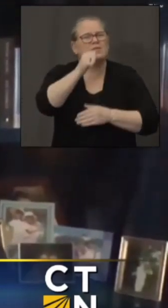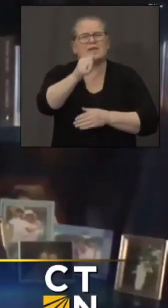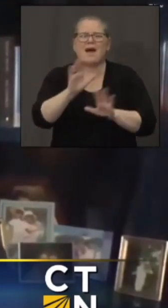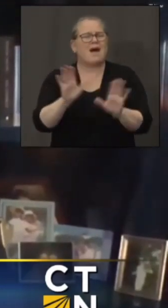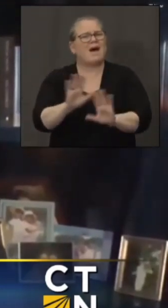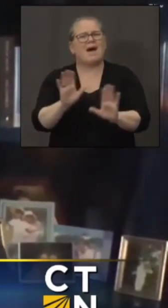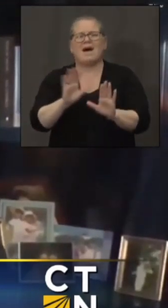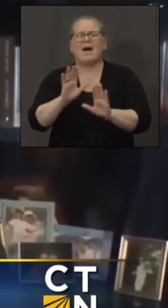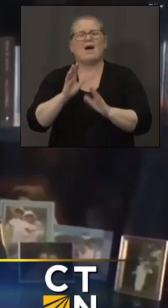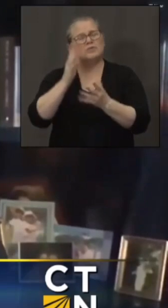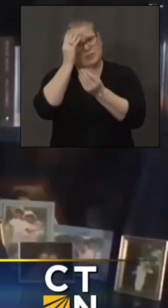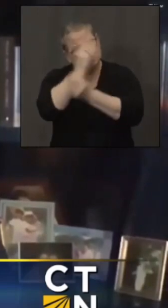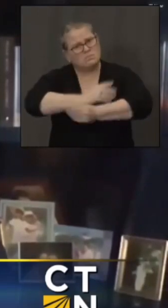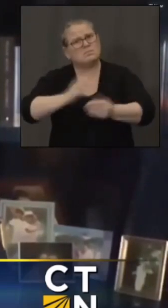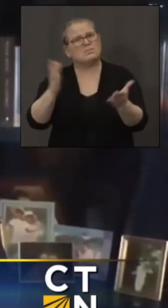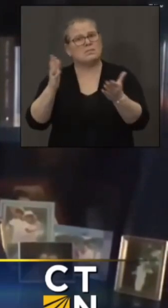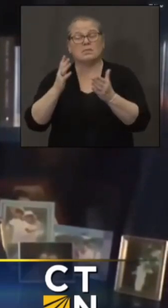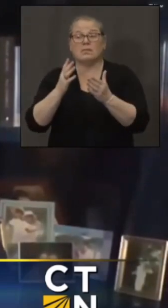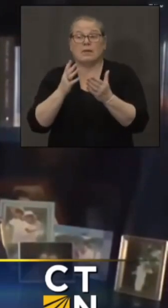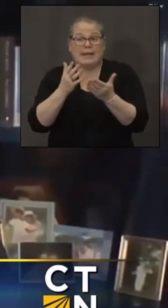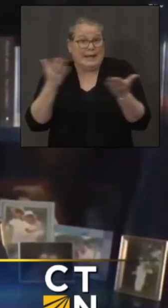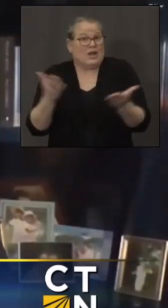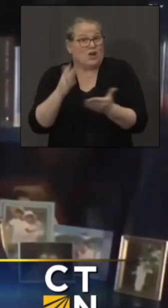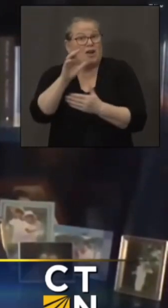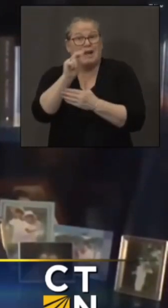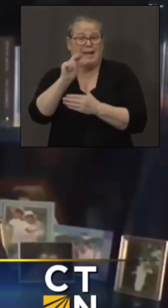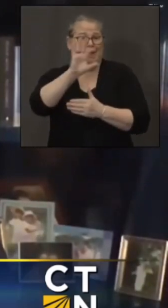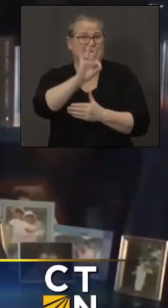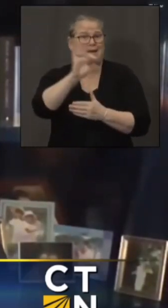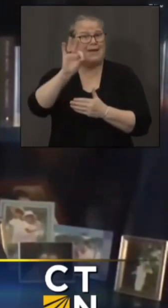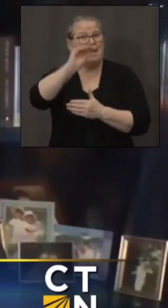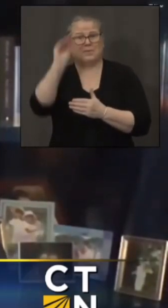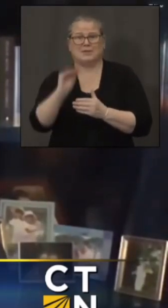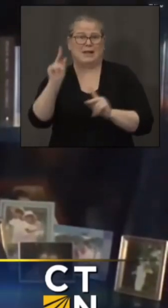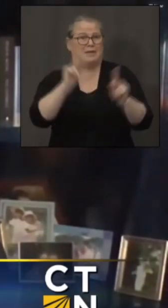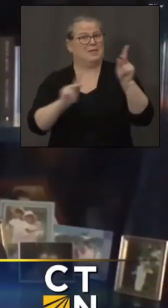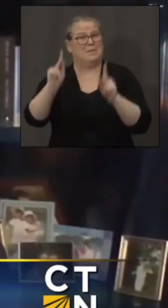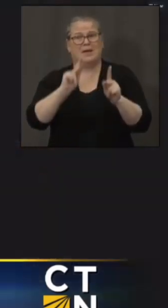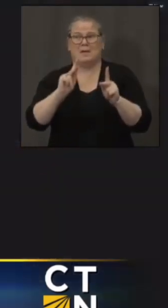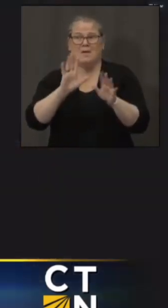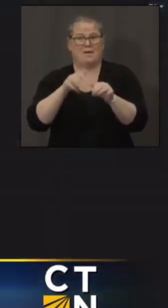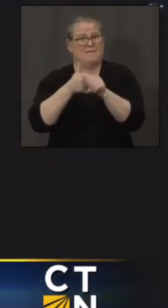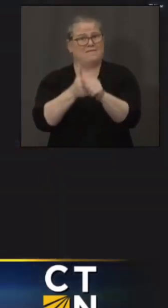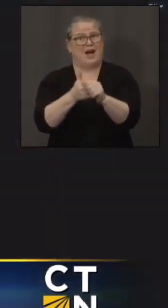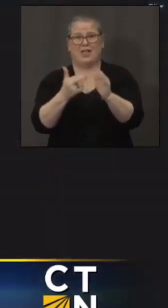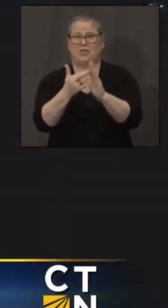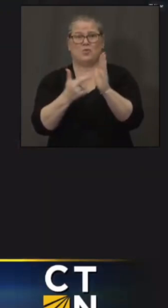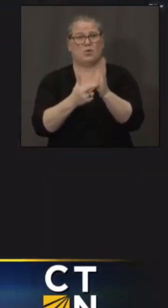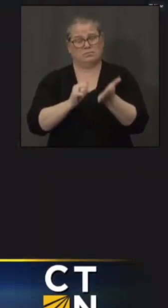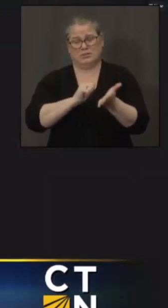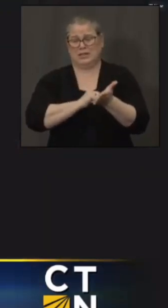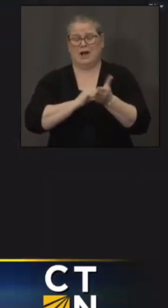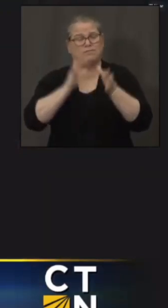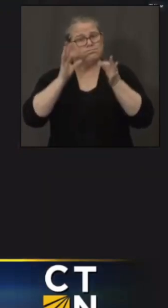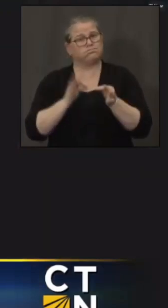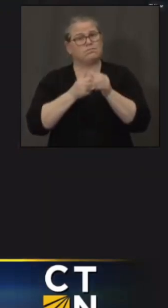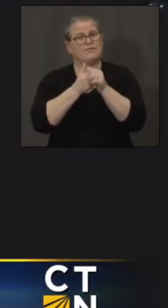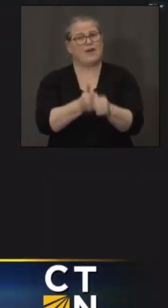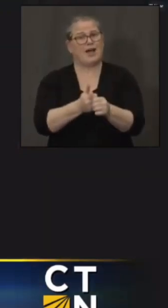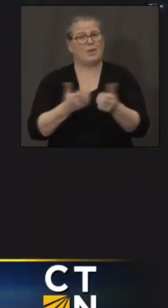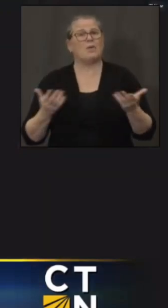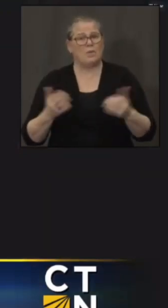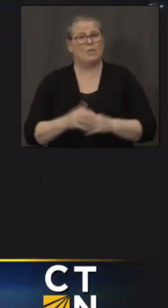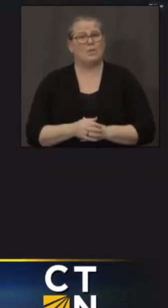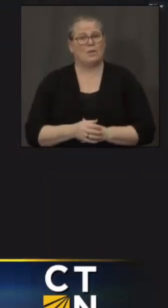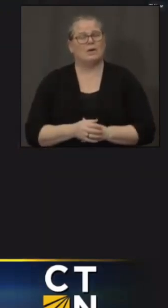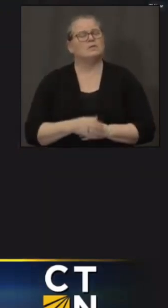Thank God in Connecticut, I'd say 99% of the people are self-regulating. So, and last question, if I'm a mall